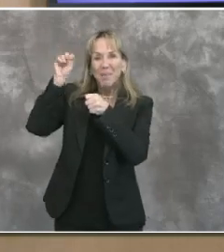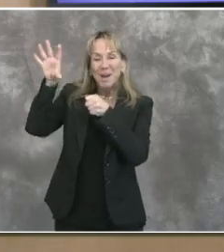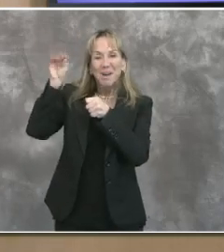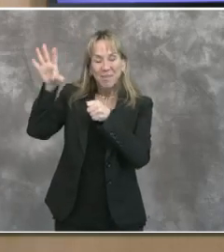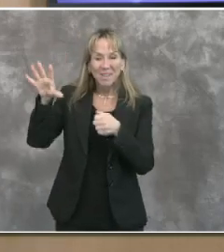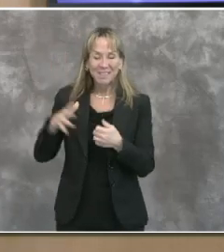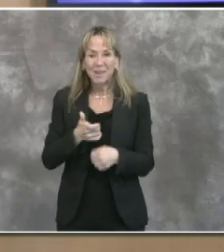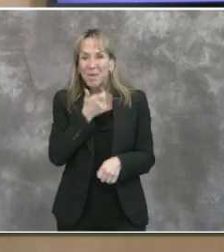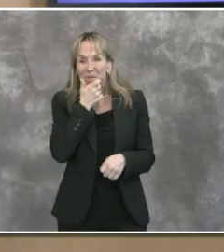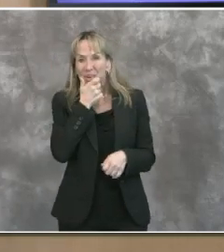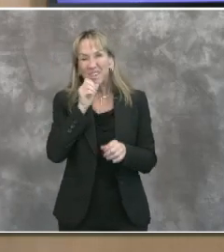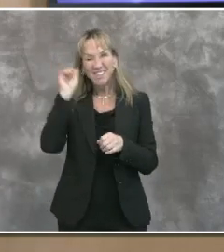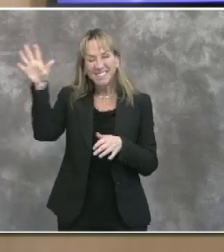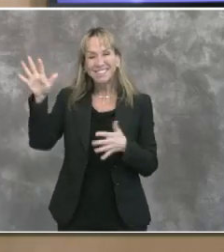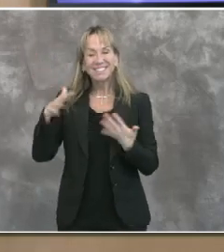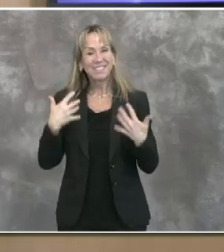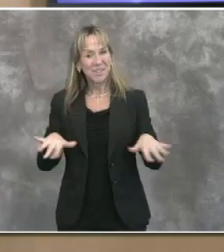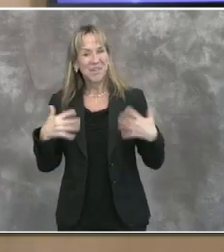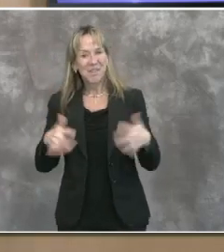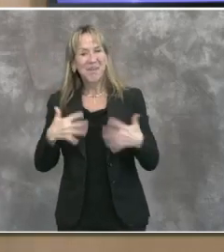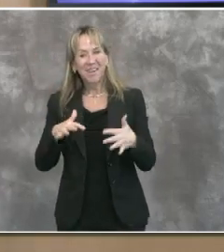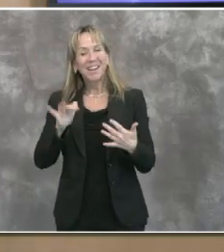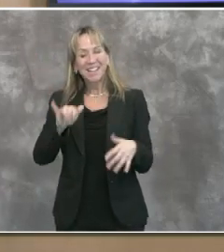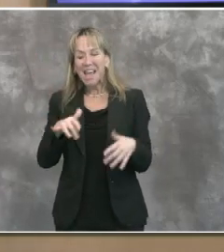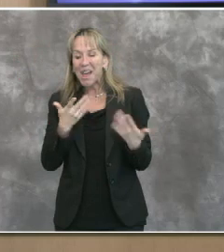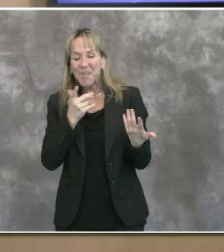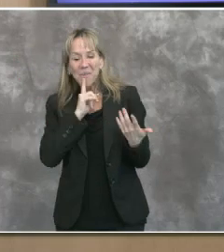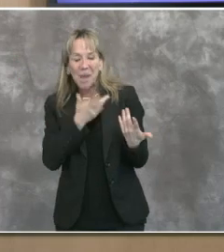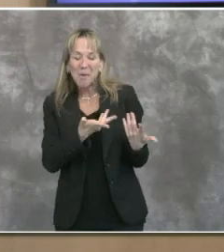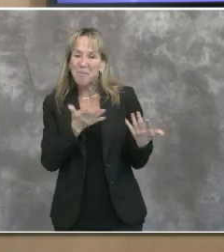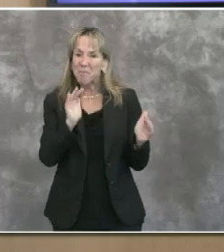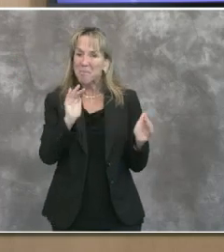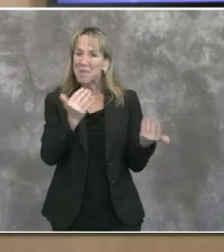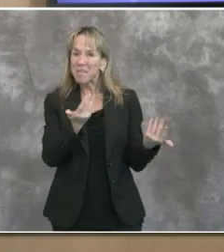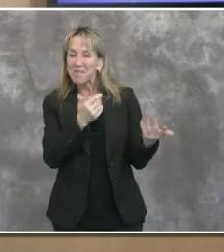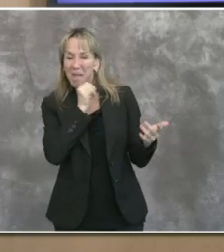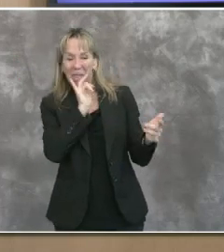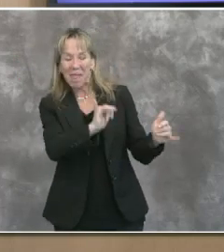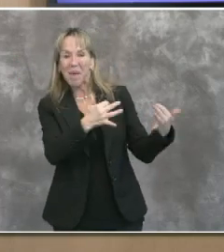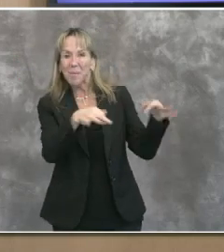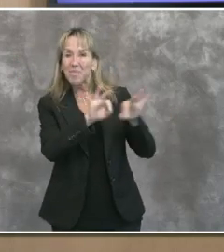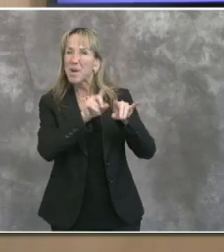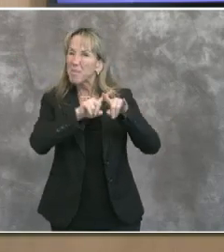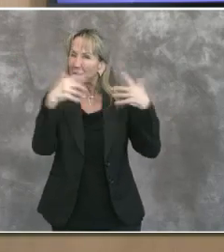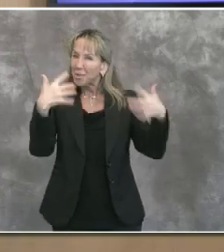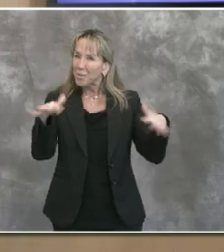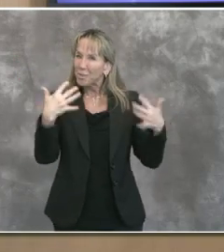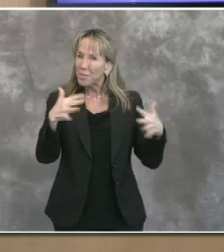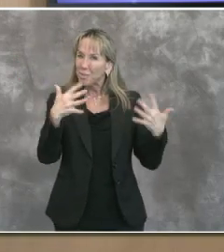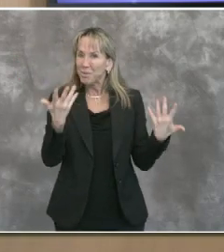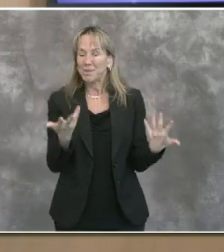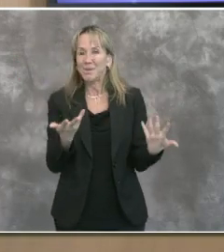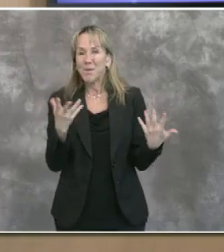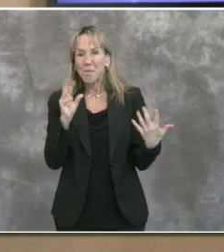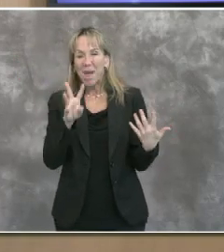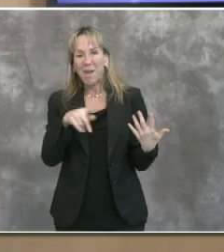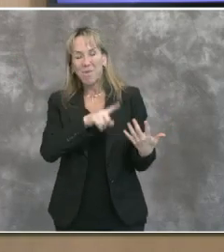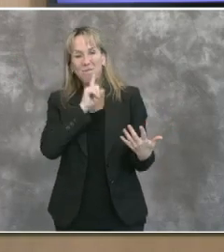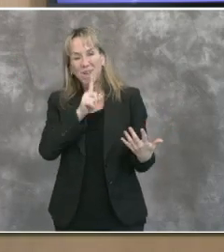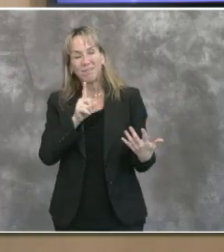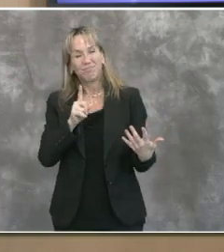but powerful efforts like this sometimes get lost in the sheer size of magnitude of what we're dealing with in this